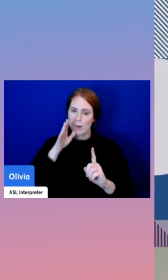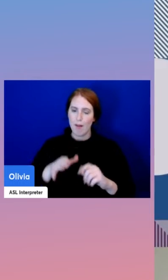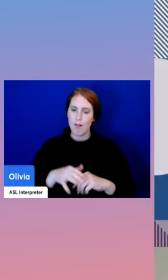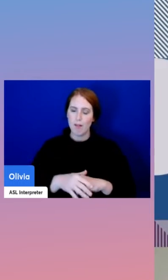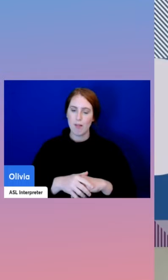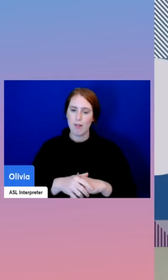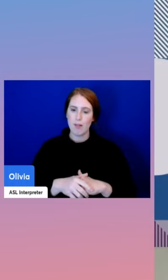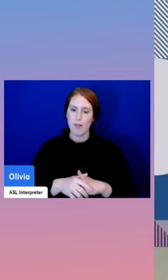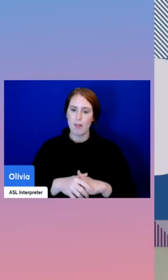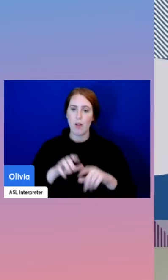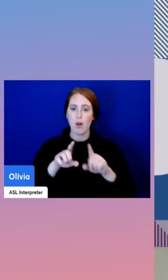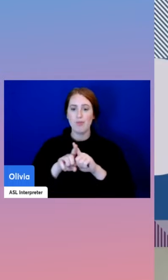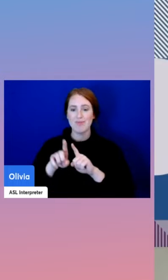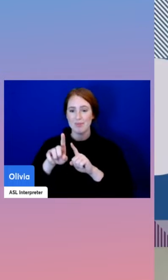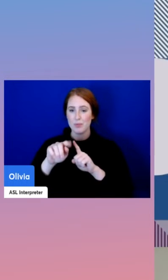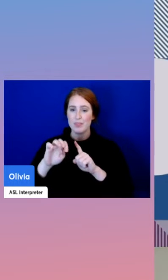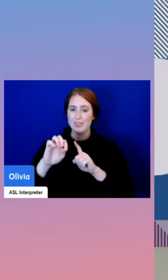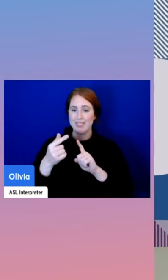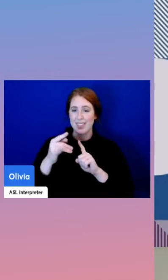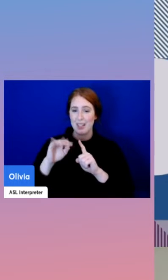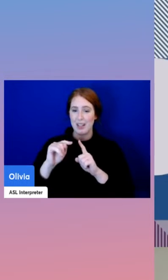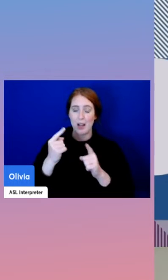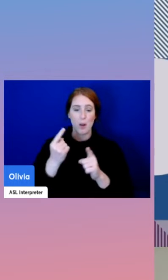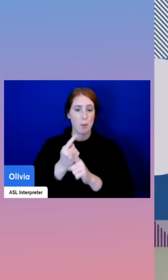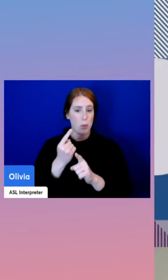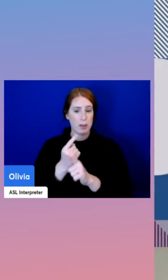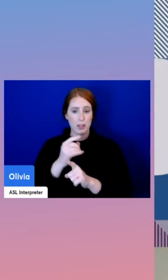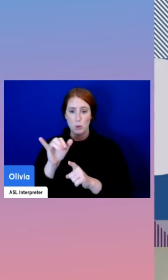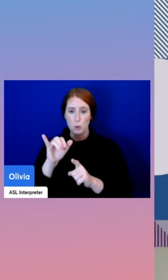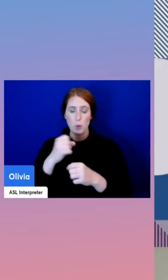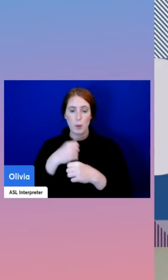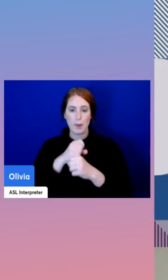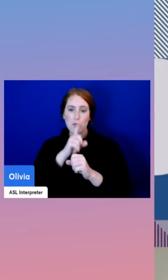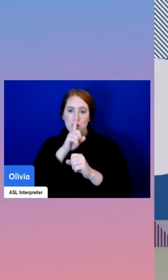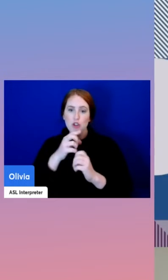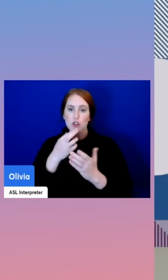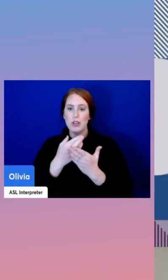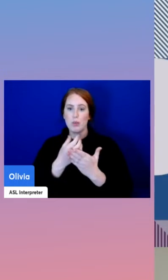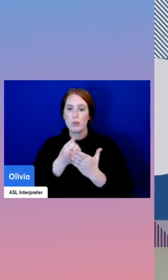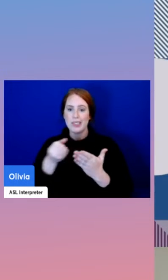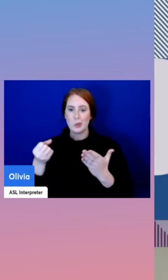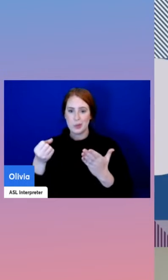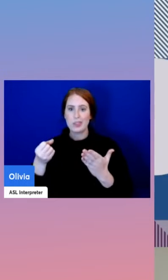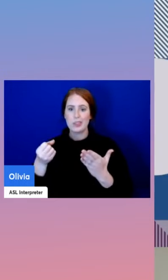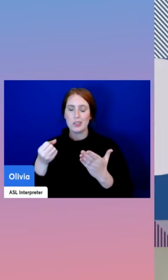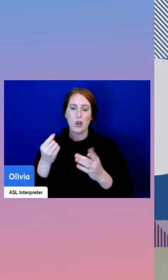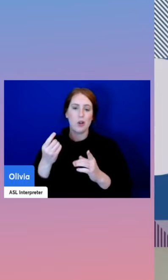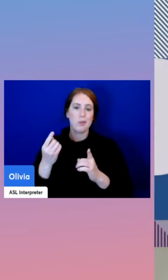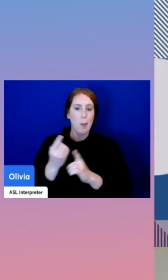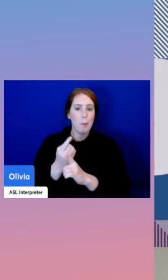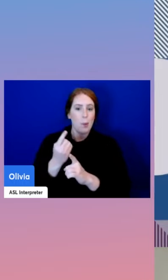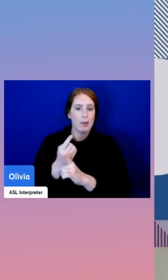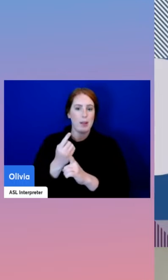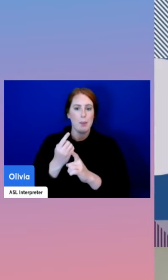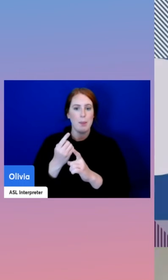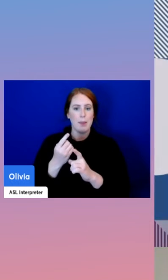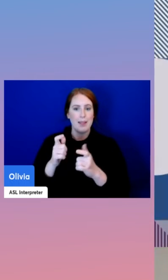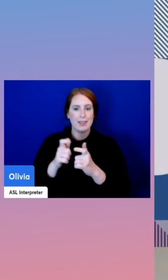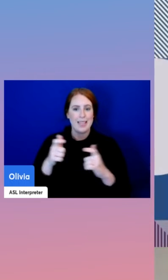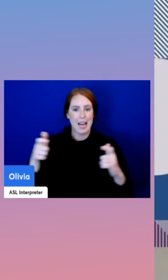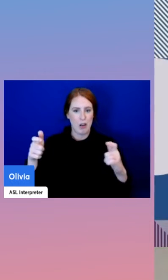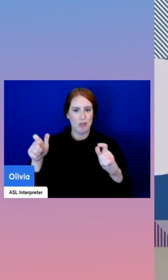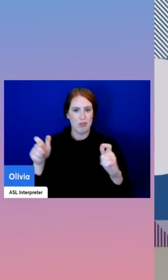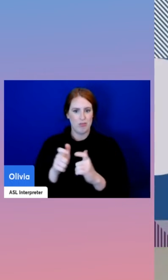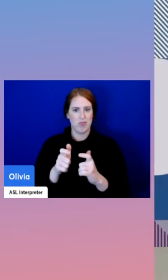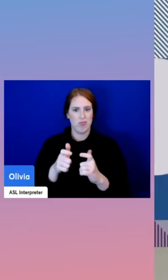You can also tag these appropriately as well to ensure that these resources are appropriately being scaled according